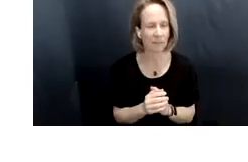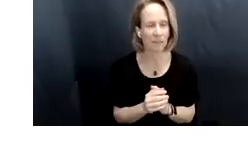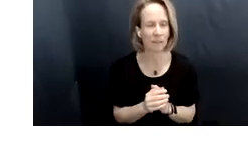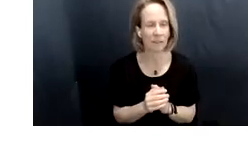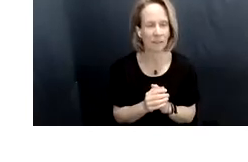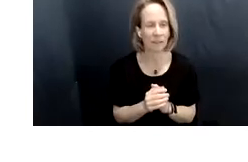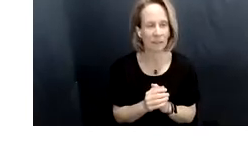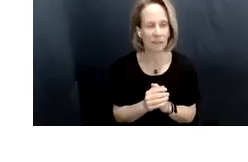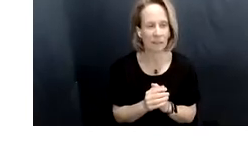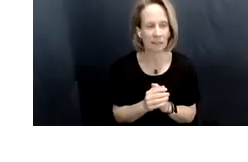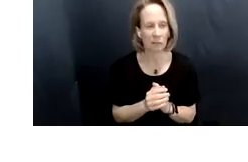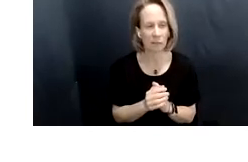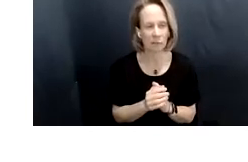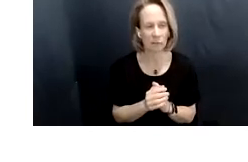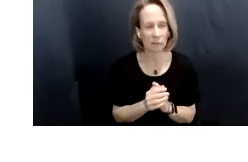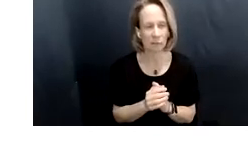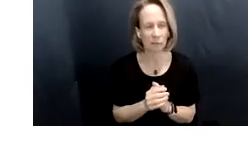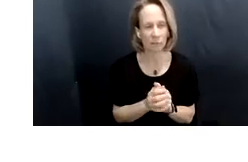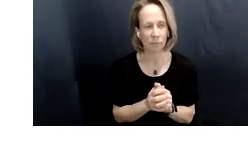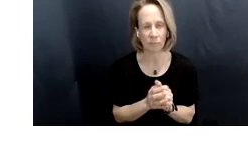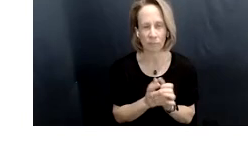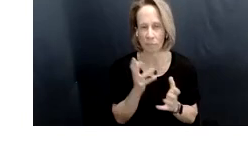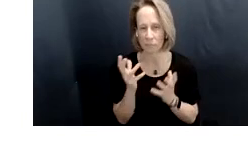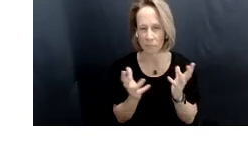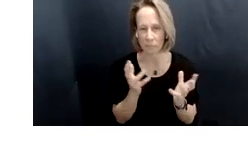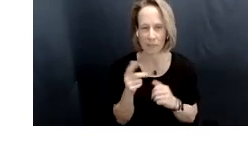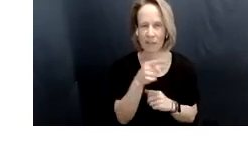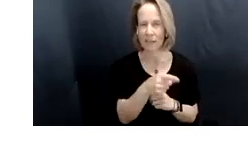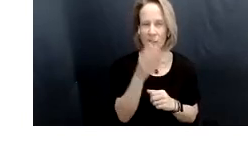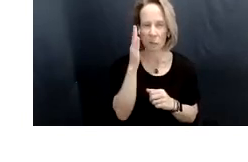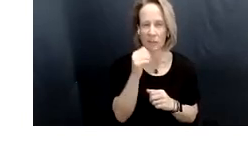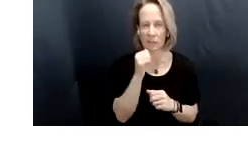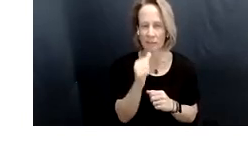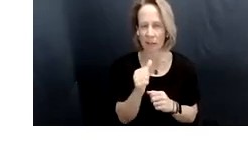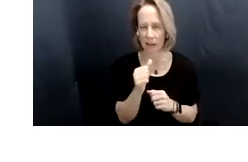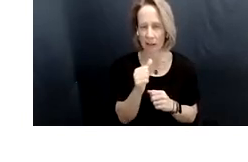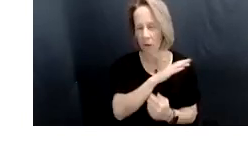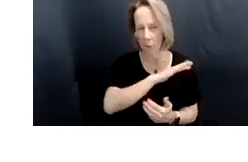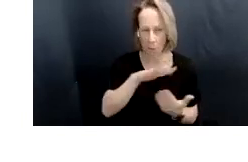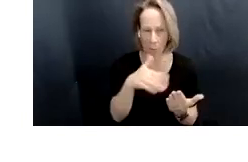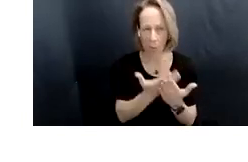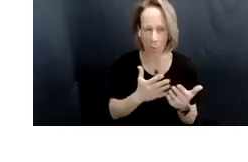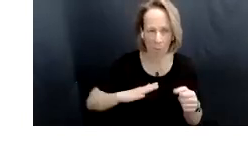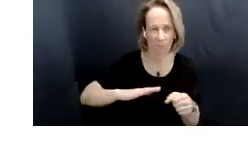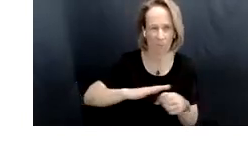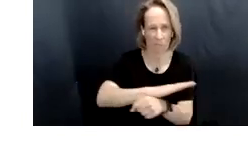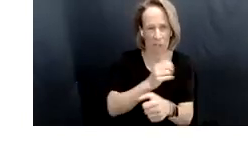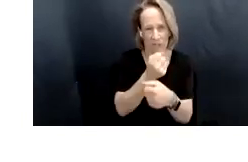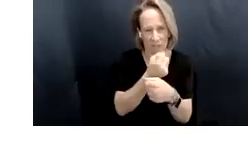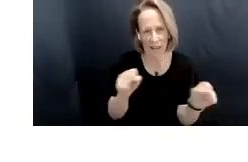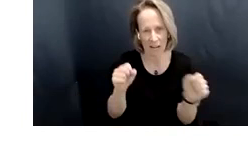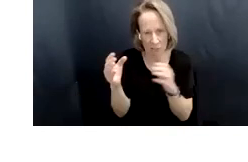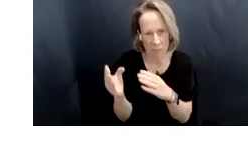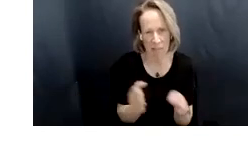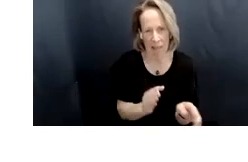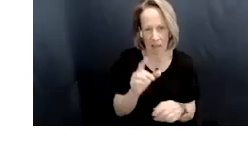be a whole robust 20-hour safety plan session, we are going to go